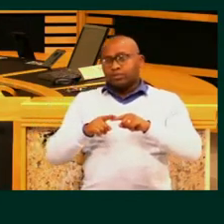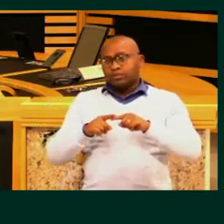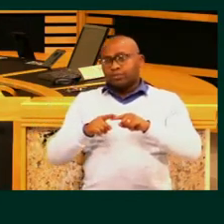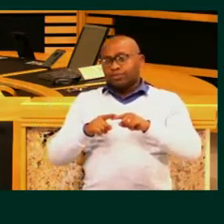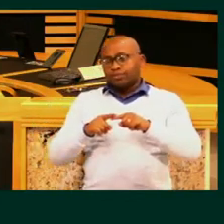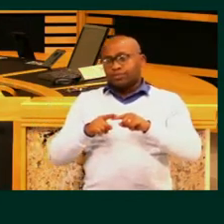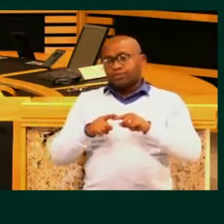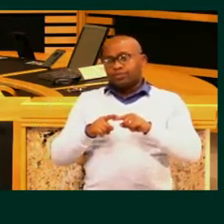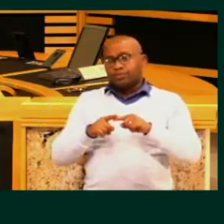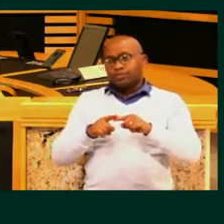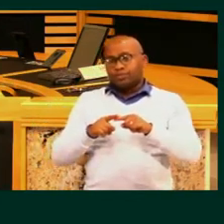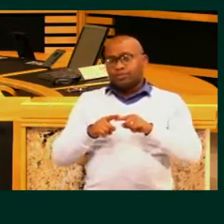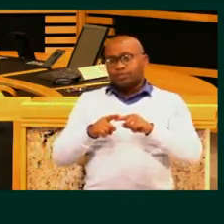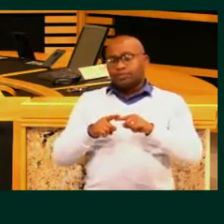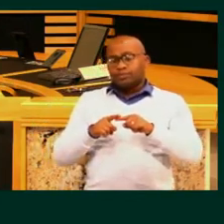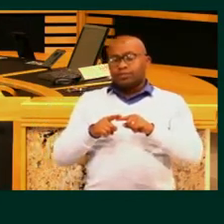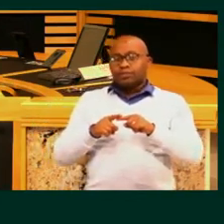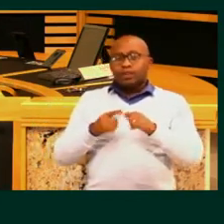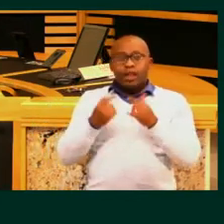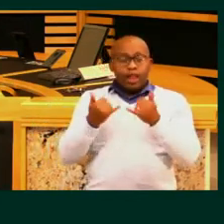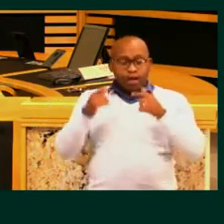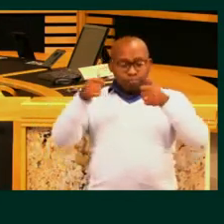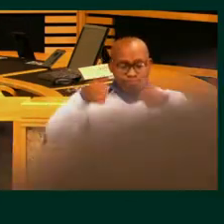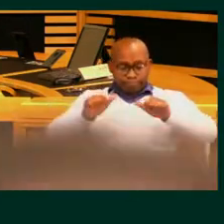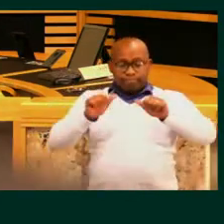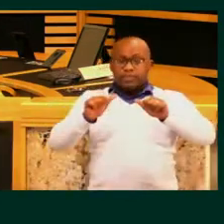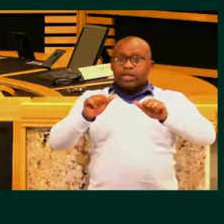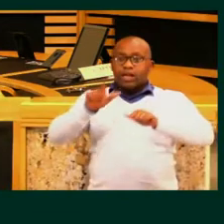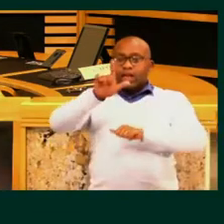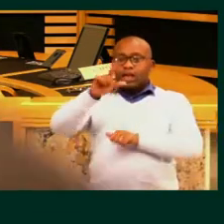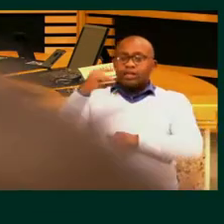the lgbtqi community